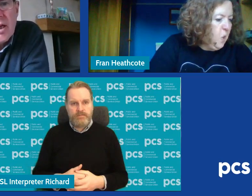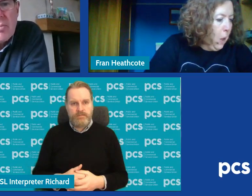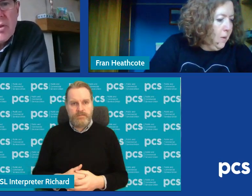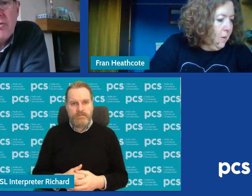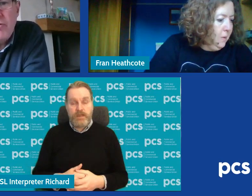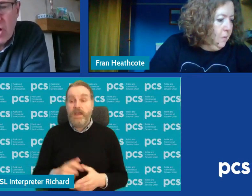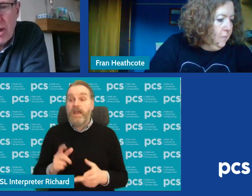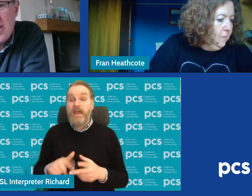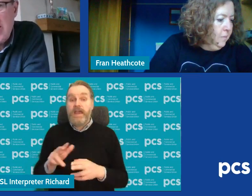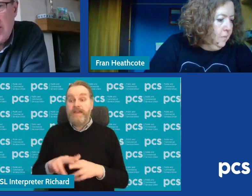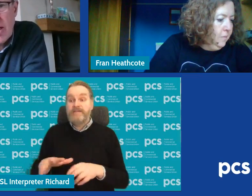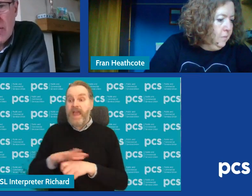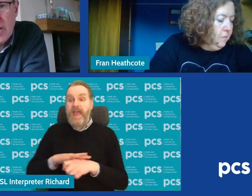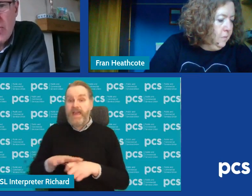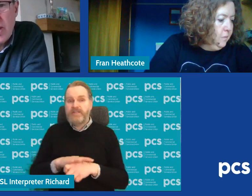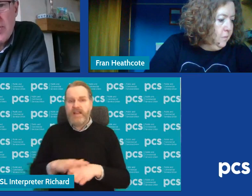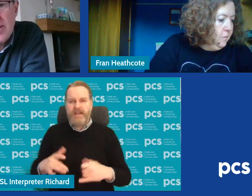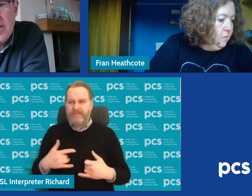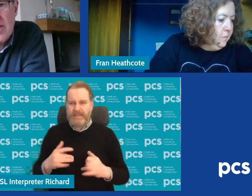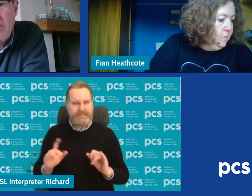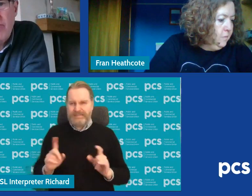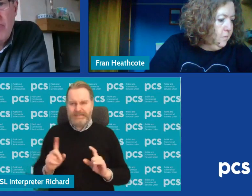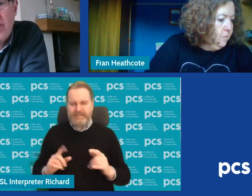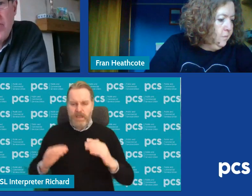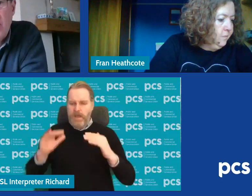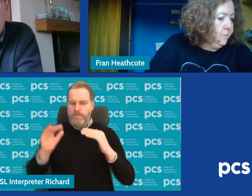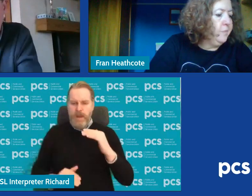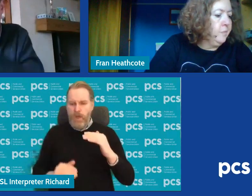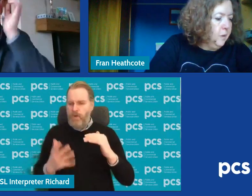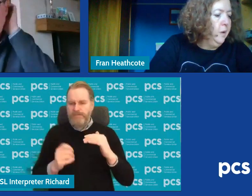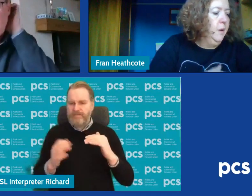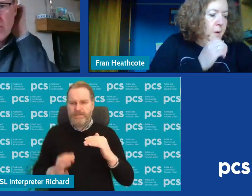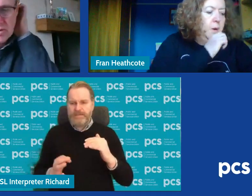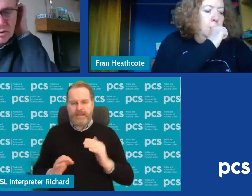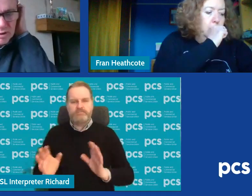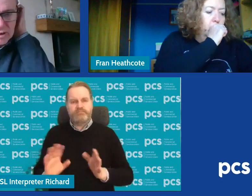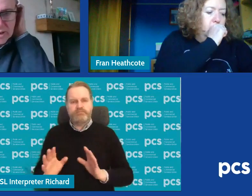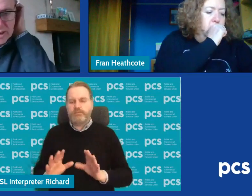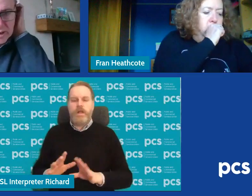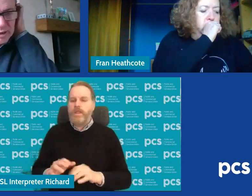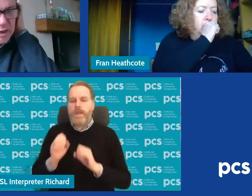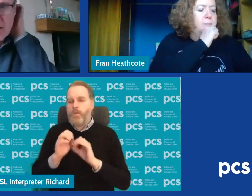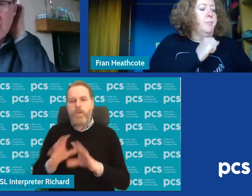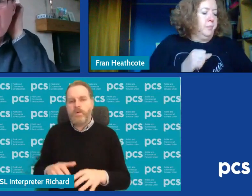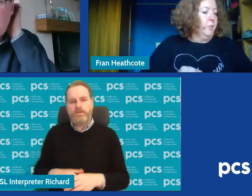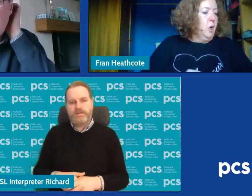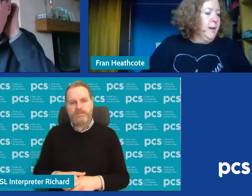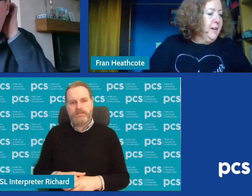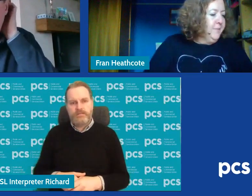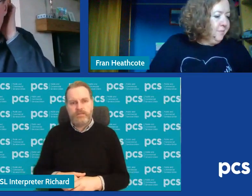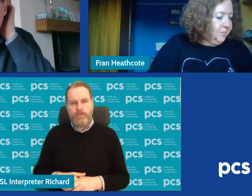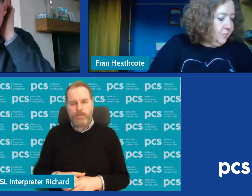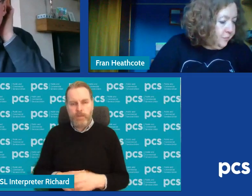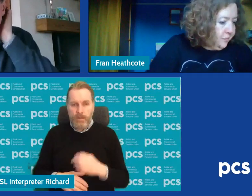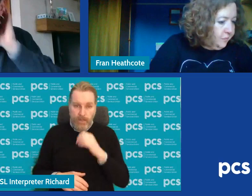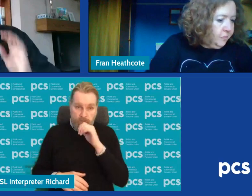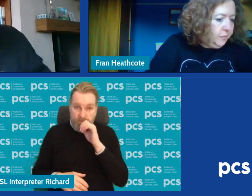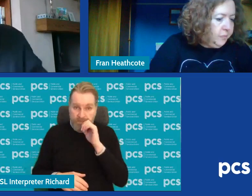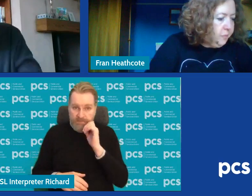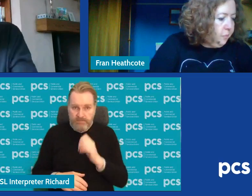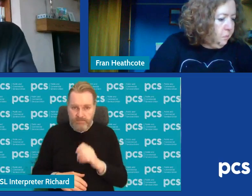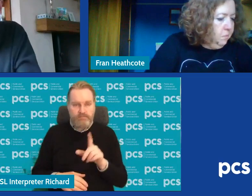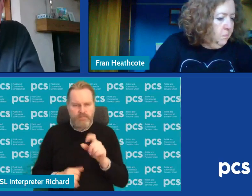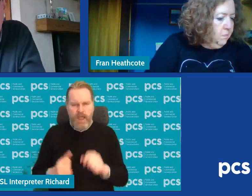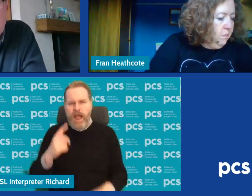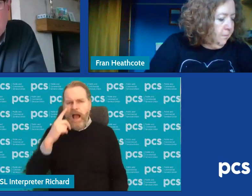line. But the full list is available on the website itself, Fran. So that's and okay. If I can find out